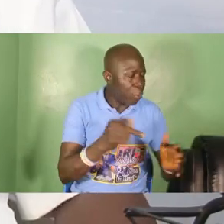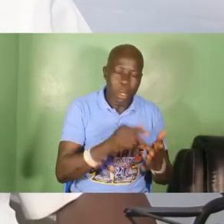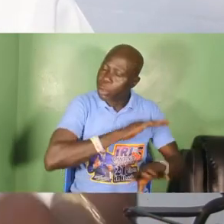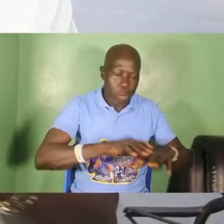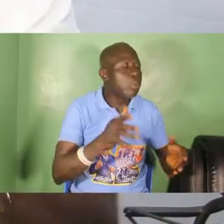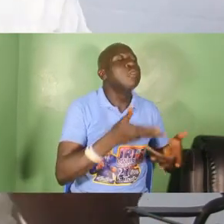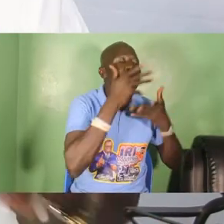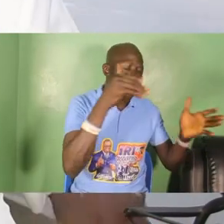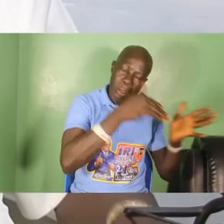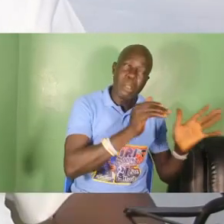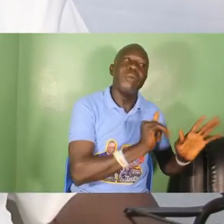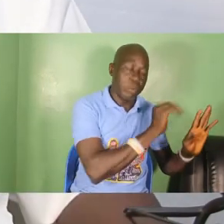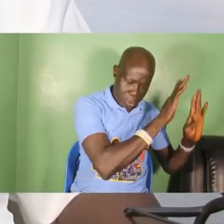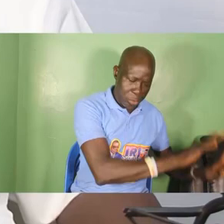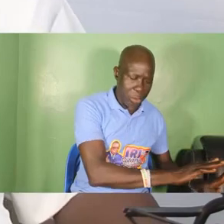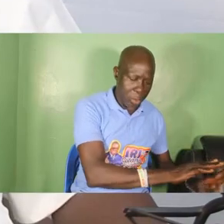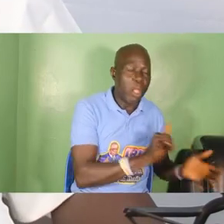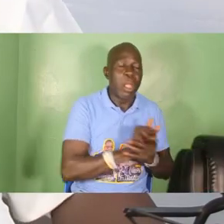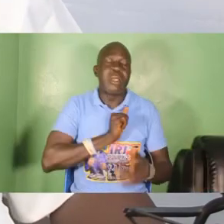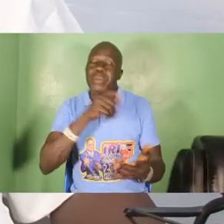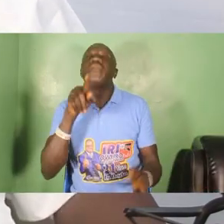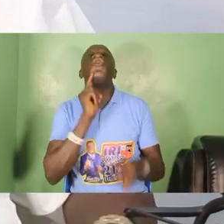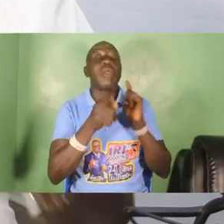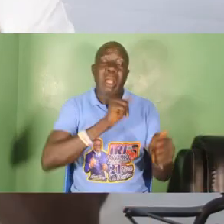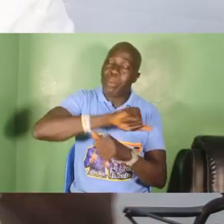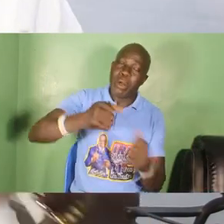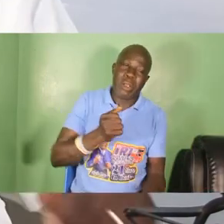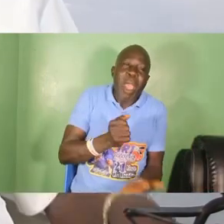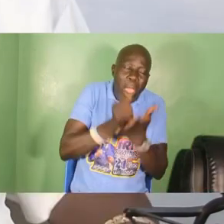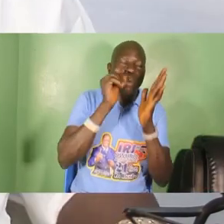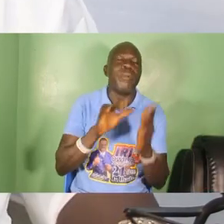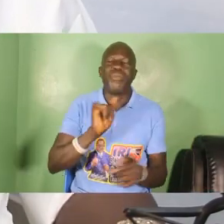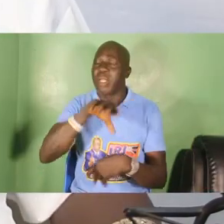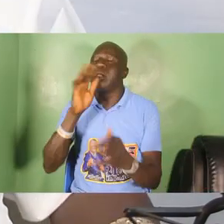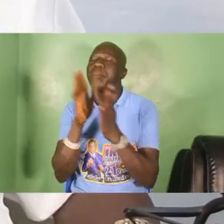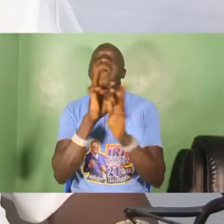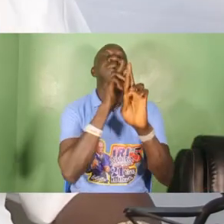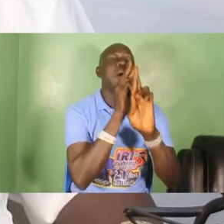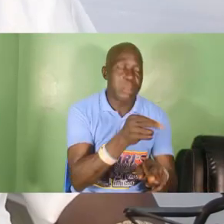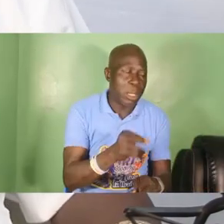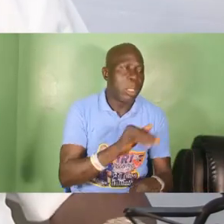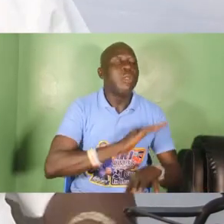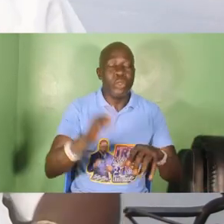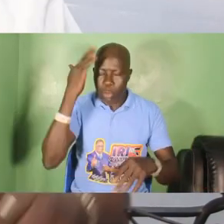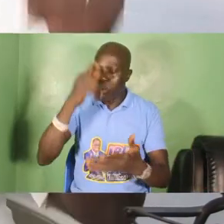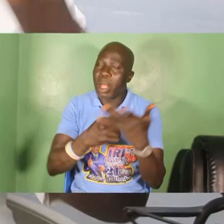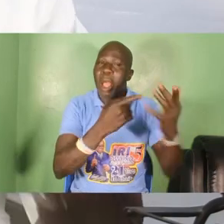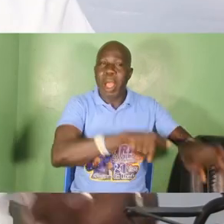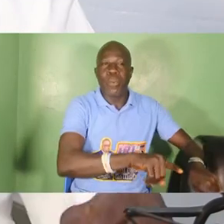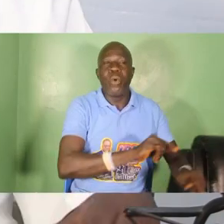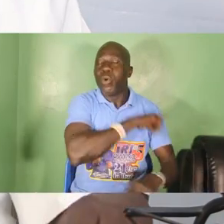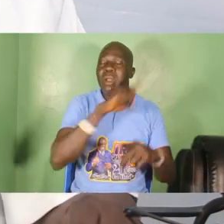the prayer again. That prayer is answered. That's what we are talking about. That prayer is answered. Do you know what